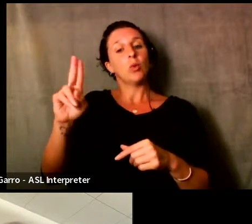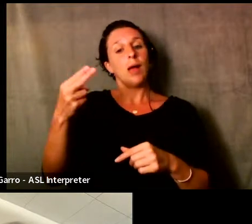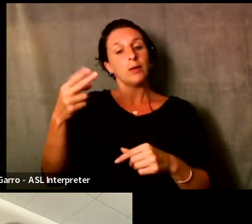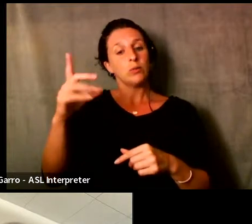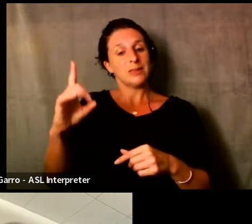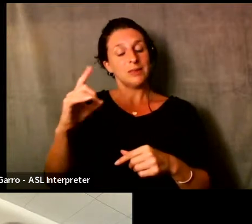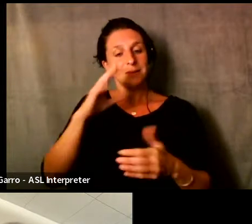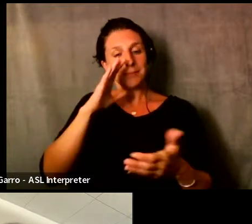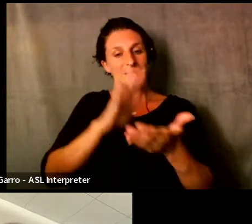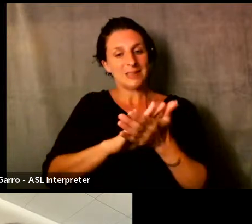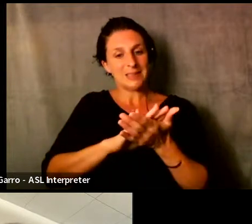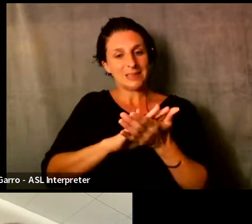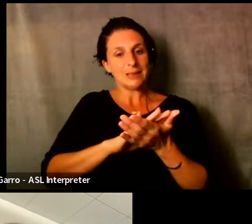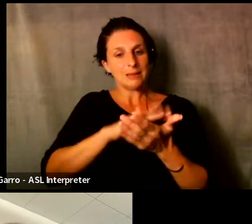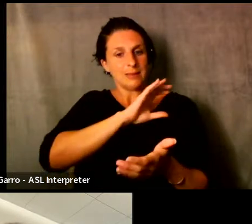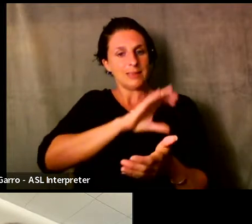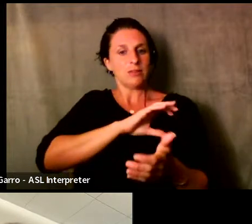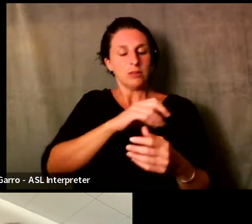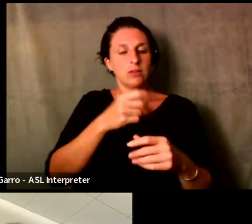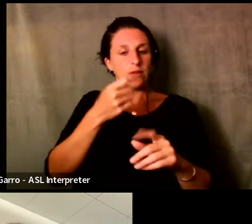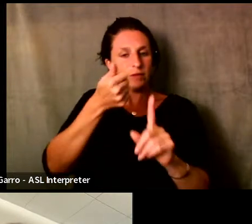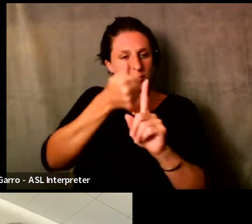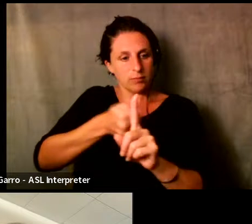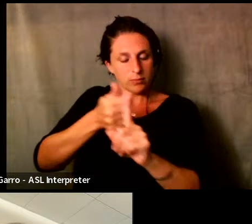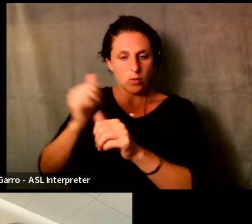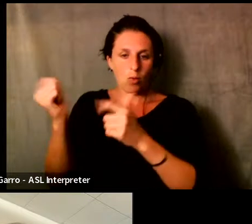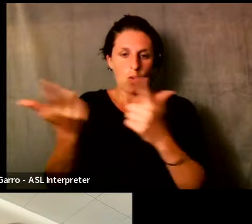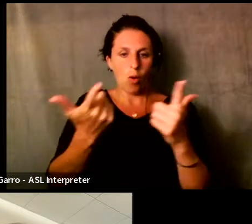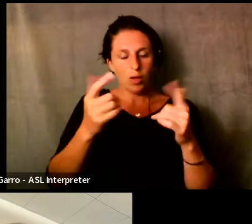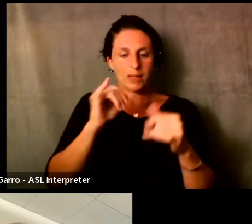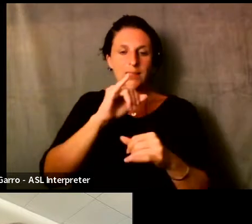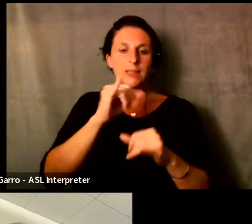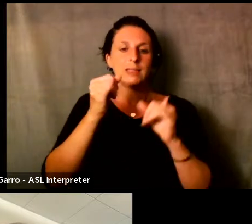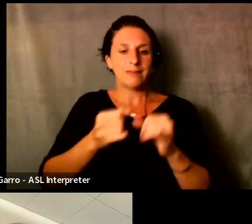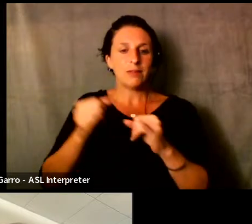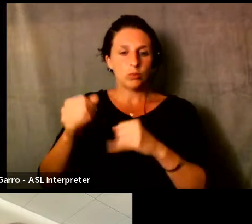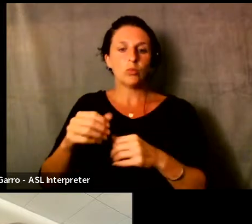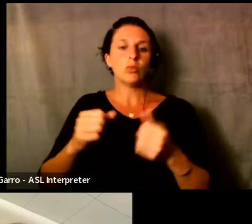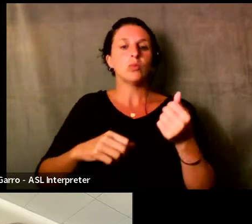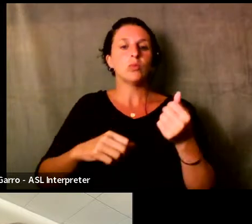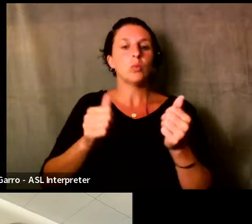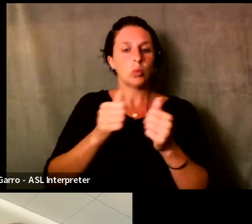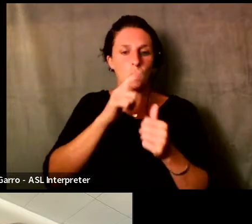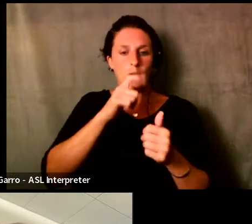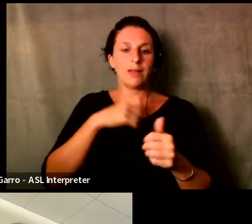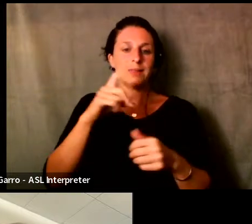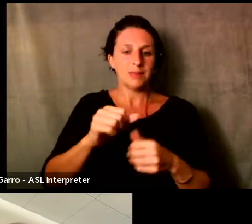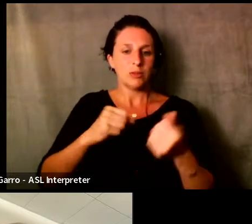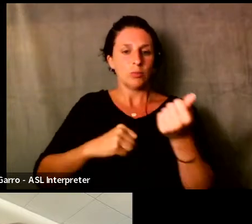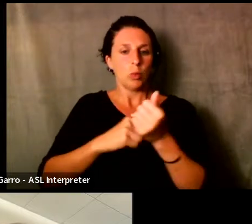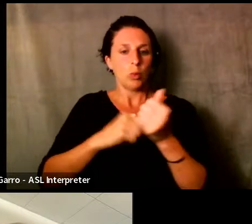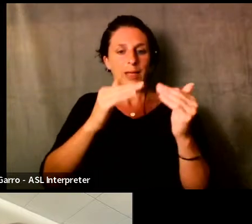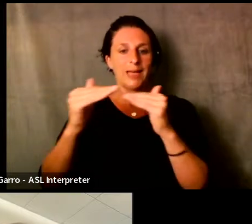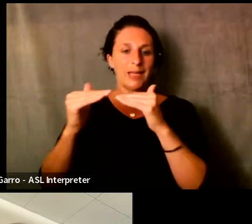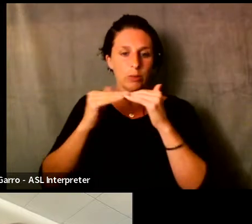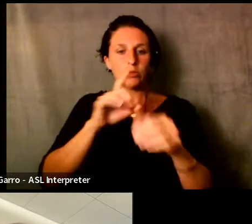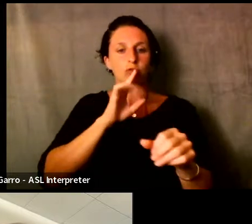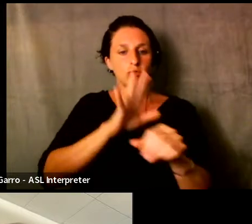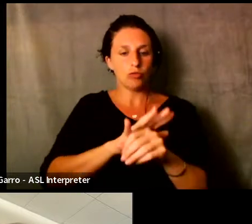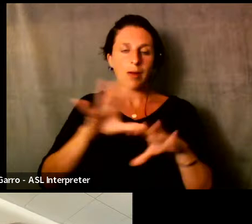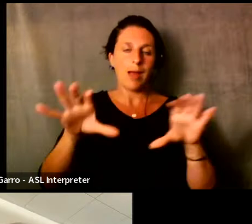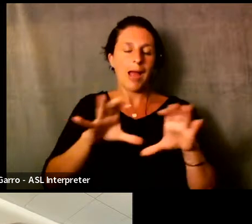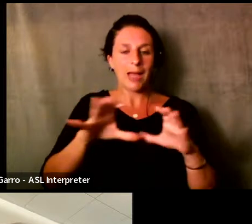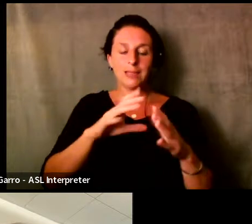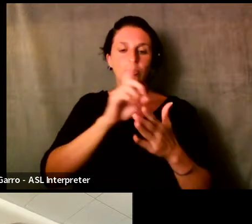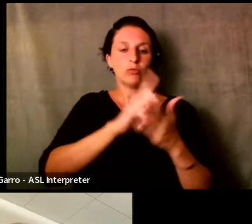in the dignity of all individuals with a disability, supporting equity and ensuring that acts of discrimination and